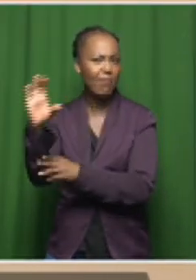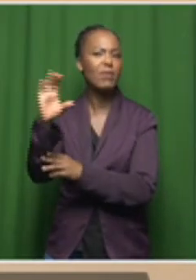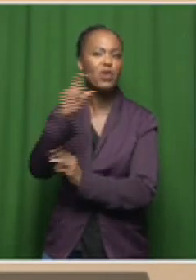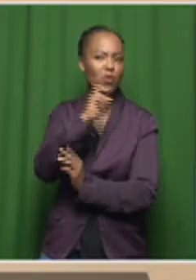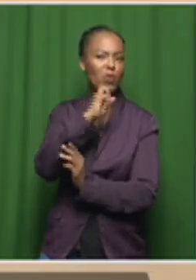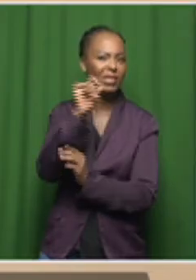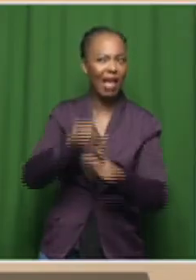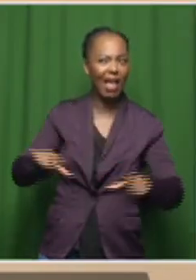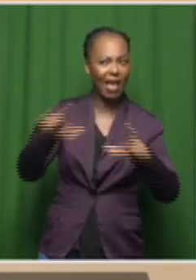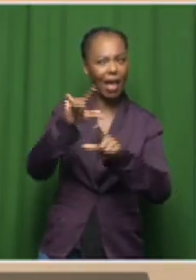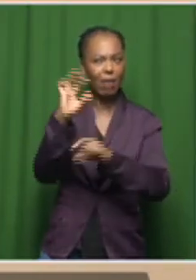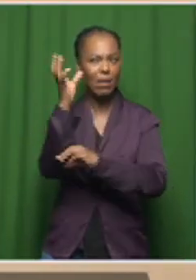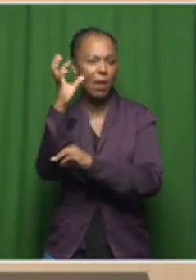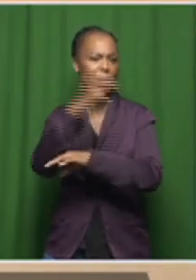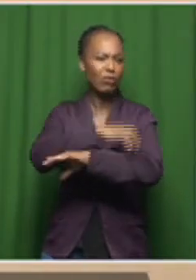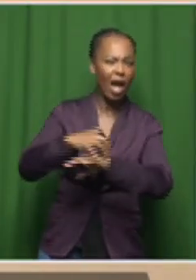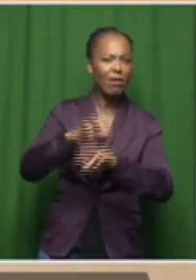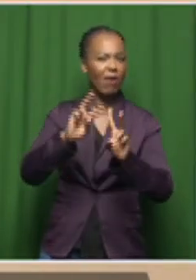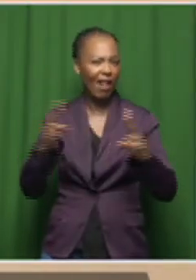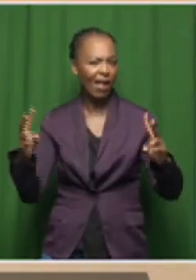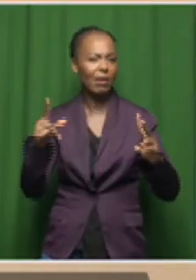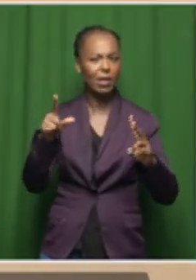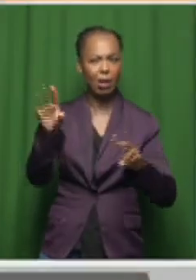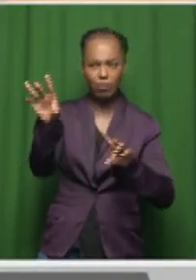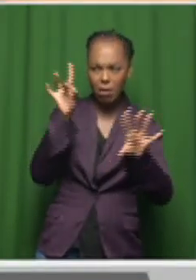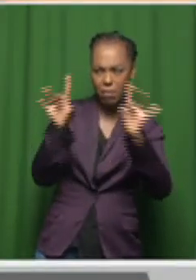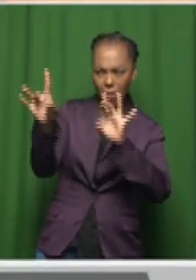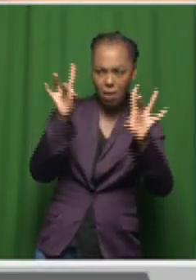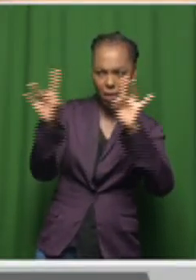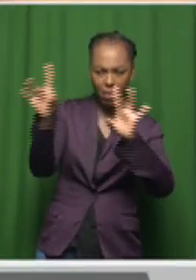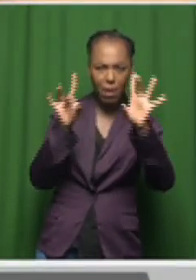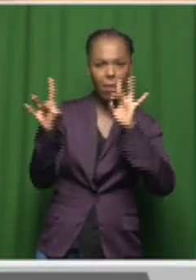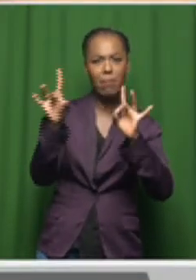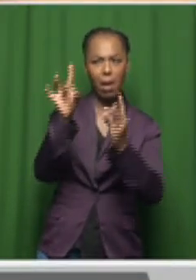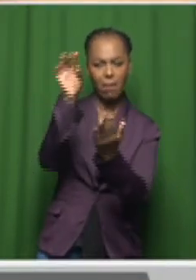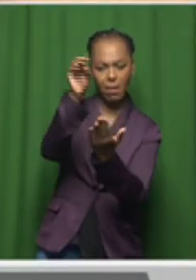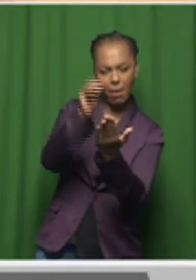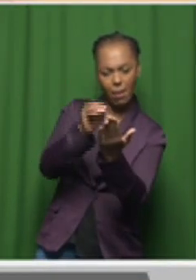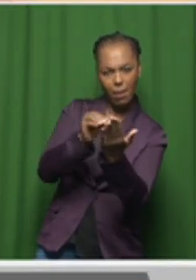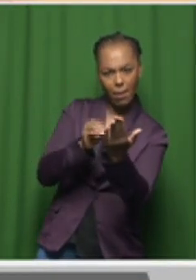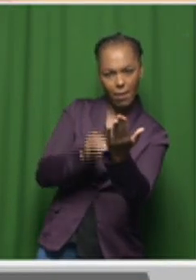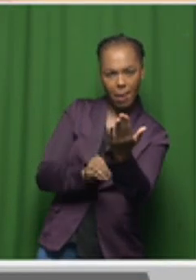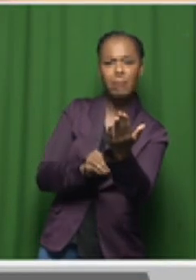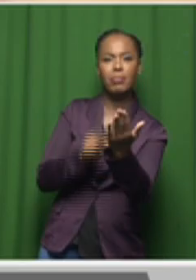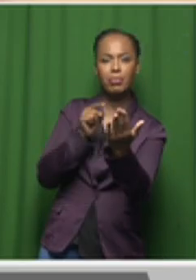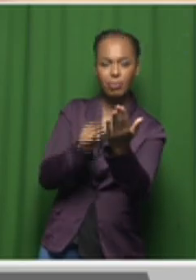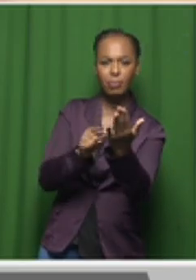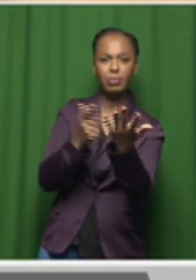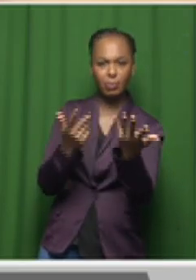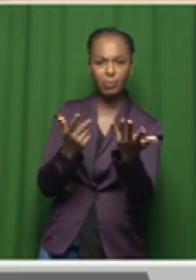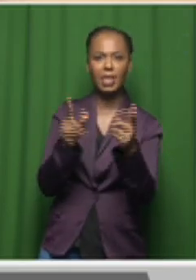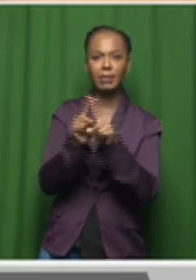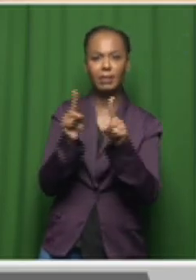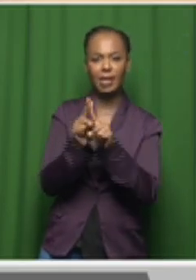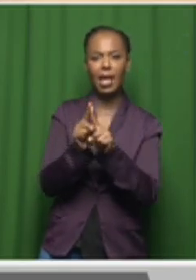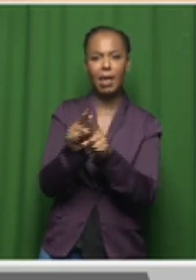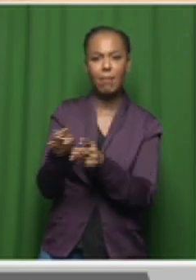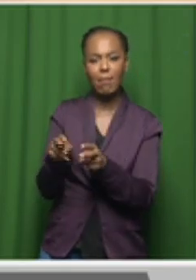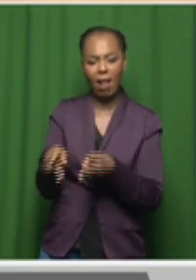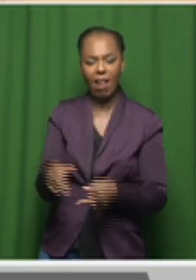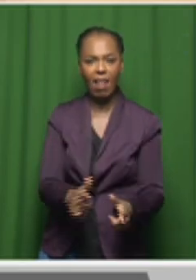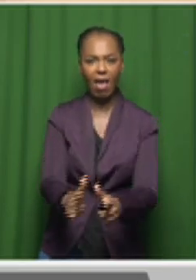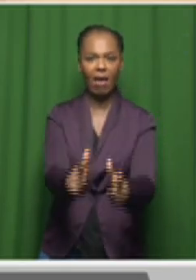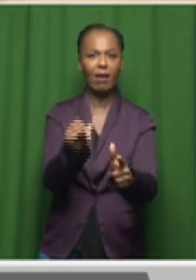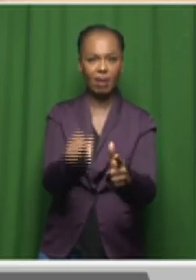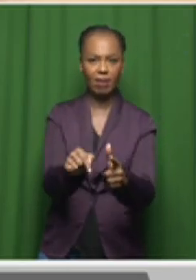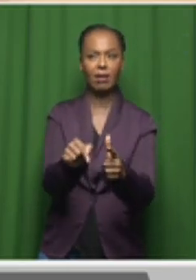was part of my learning curve. I painted big, large, formulaic landscapes